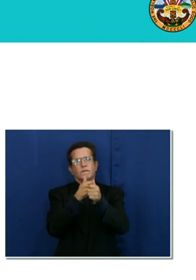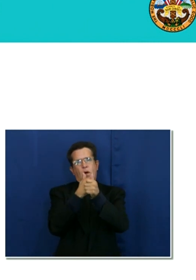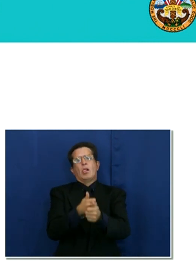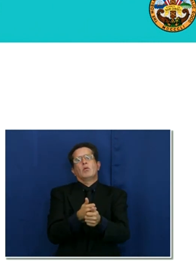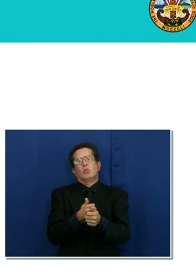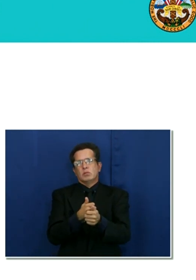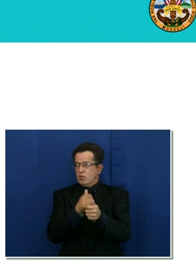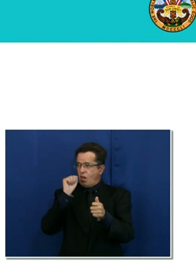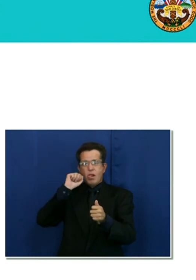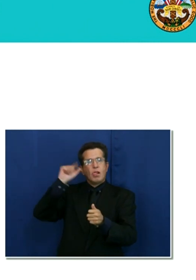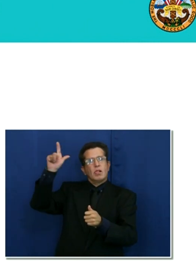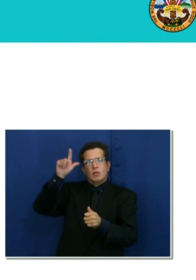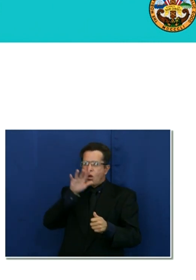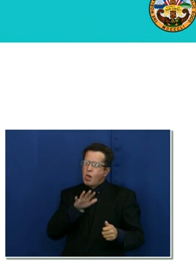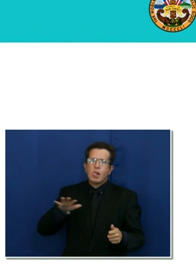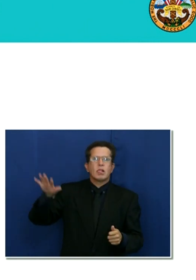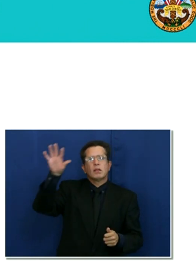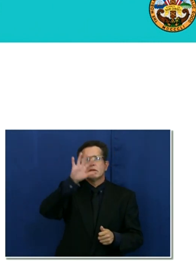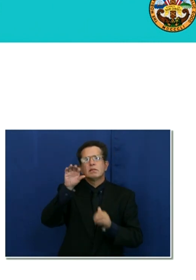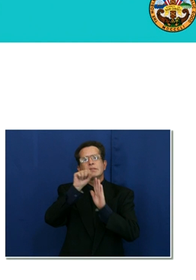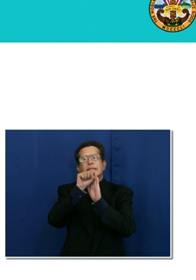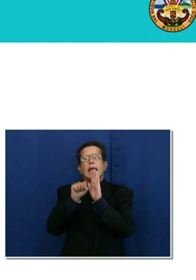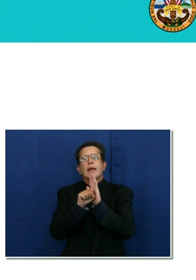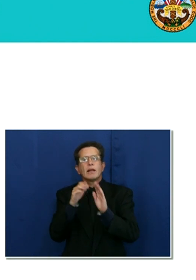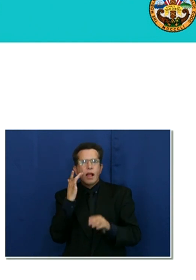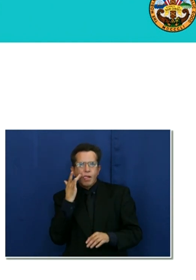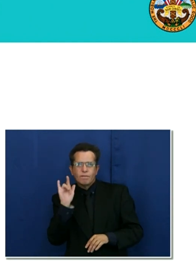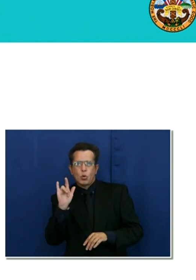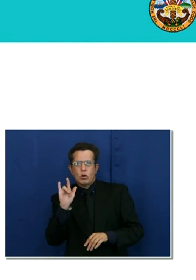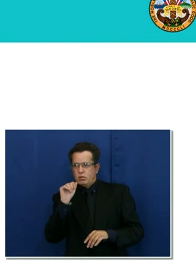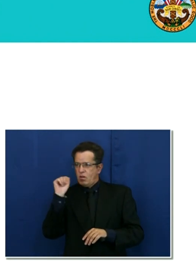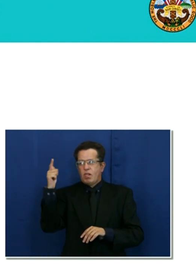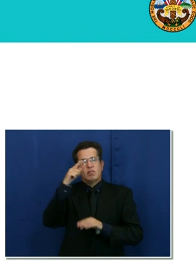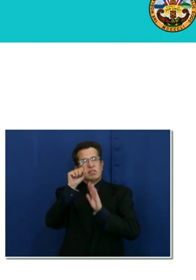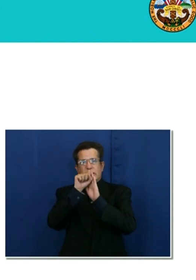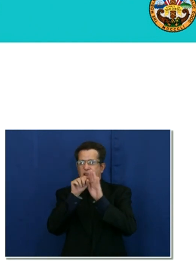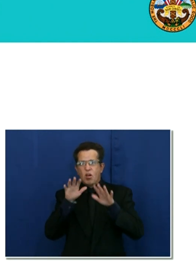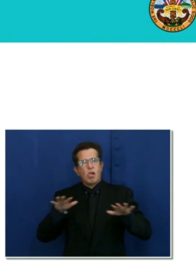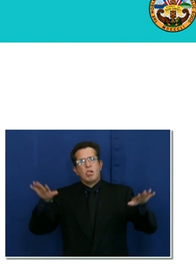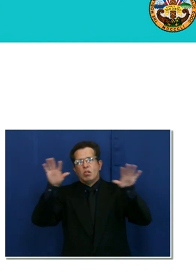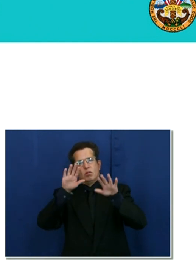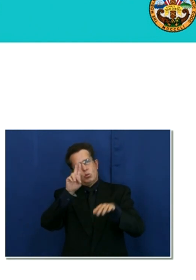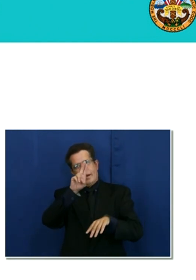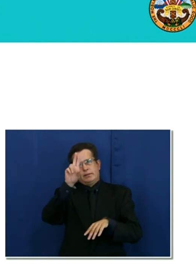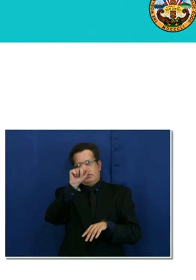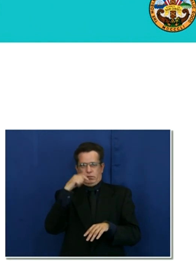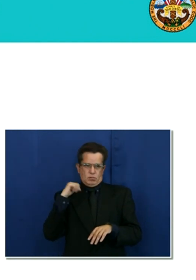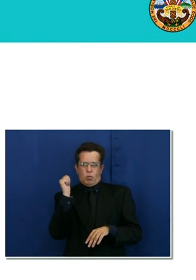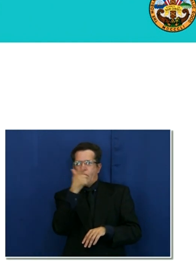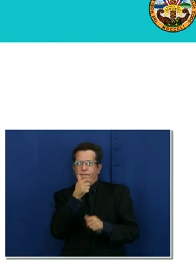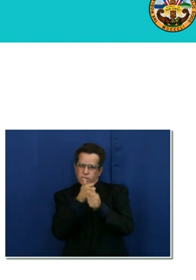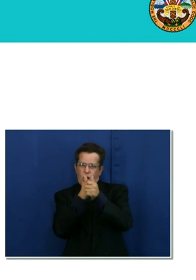in the state of California and in every state across the nation, these